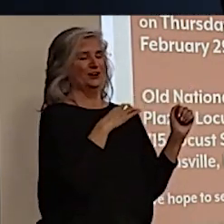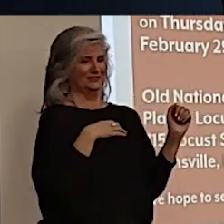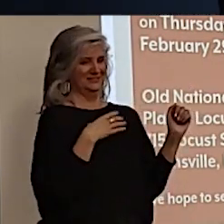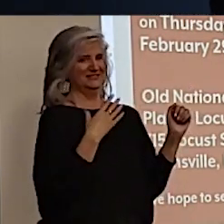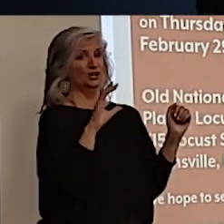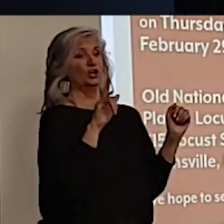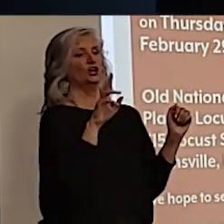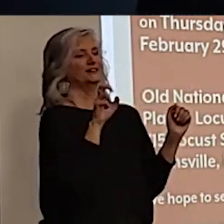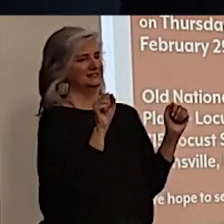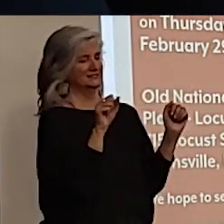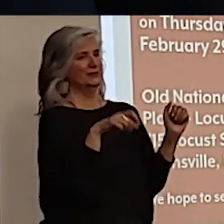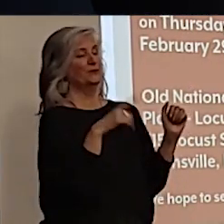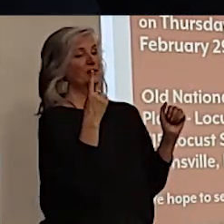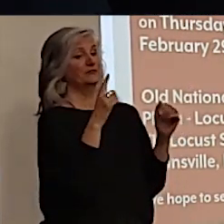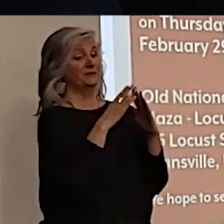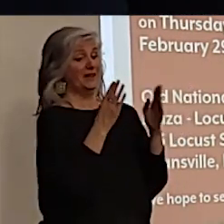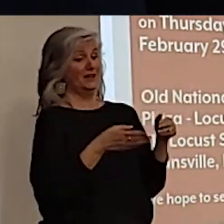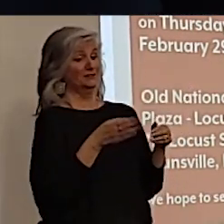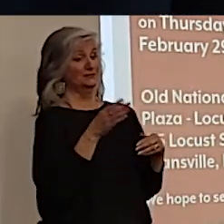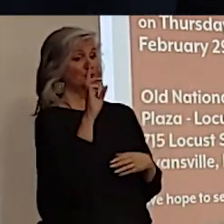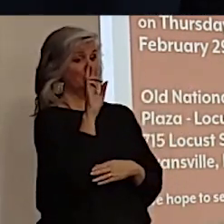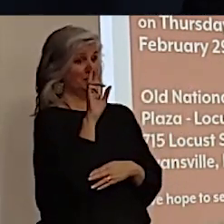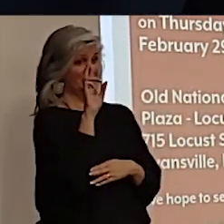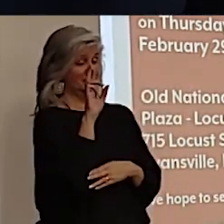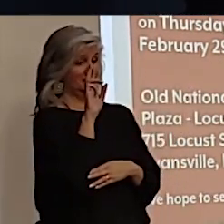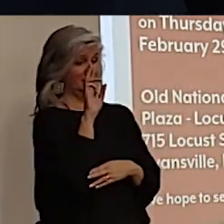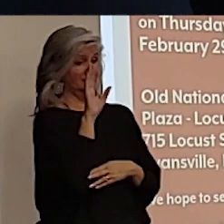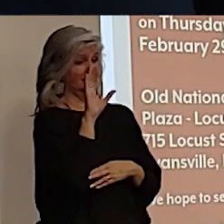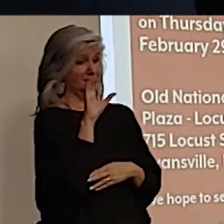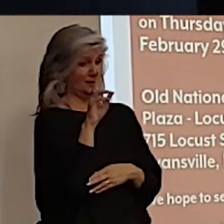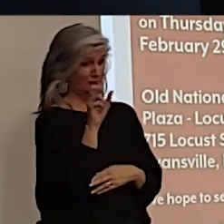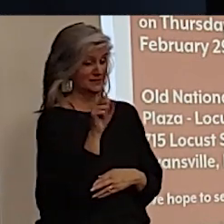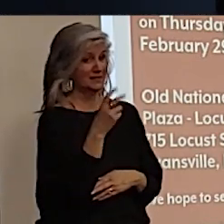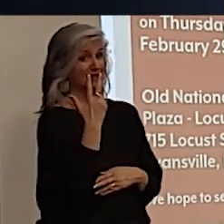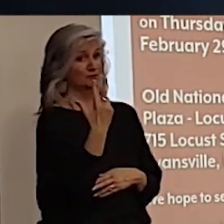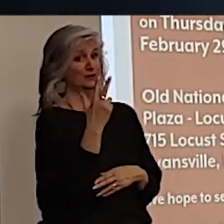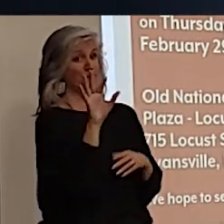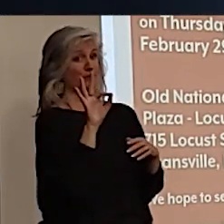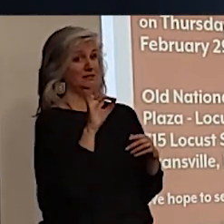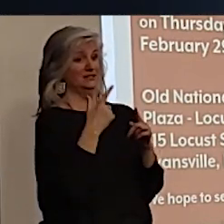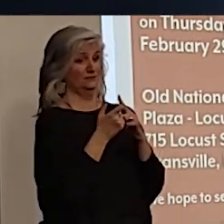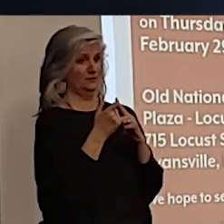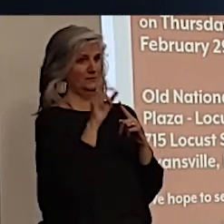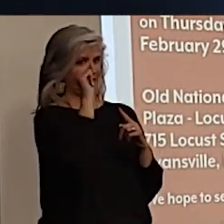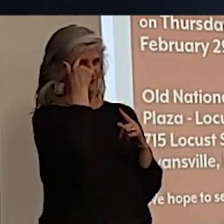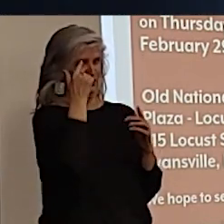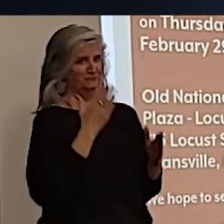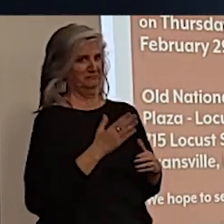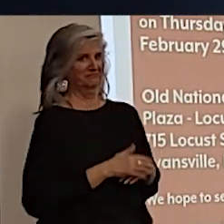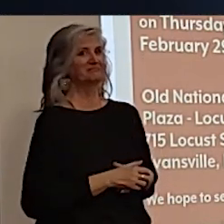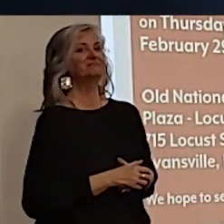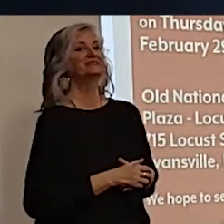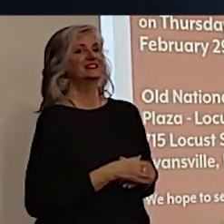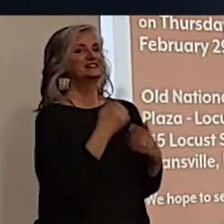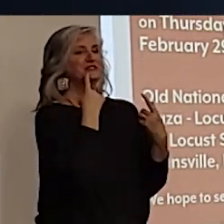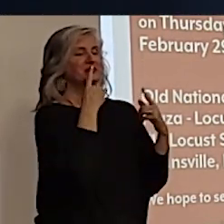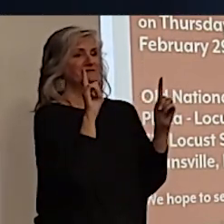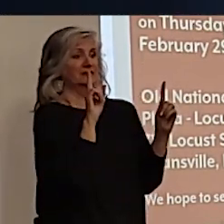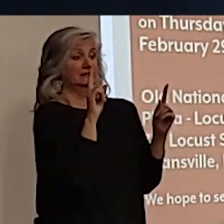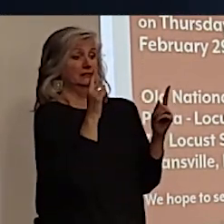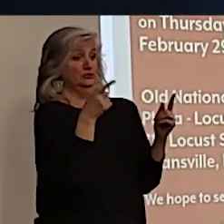Caucus, one member from the House Republican Caucus, and three appointees from the governor. So you effectively